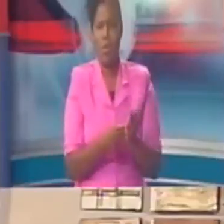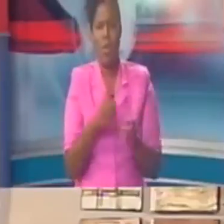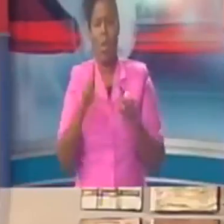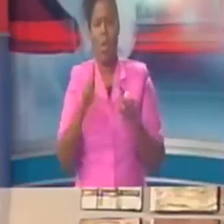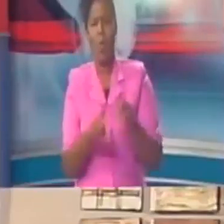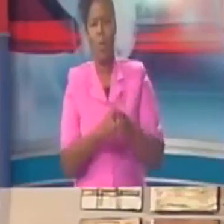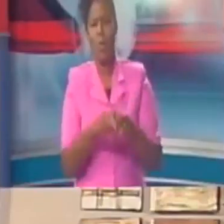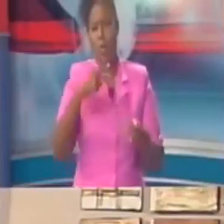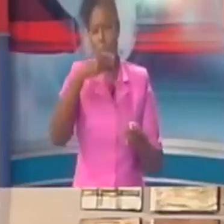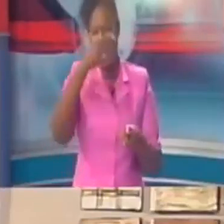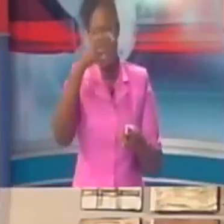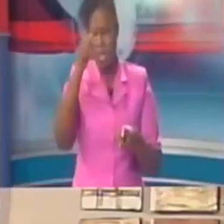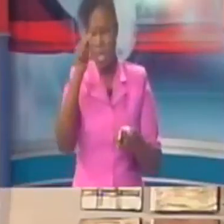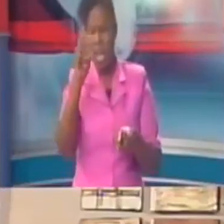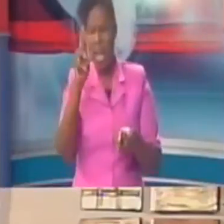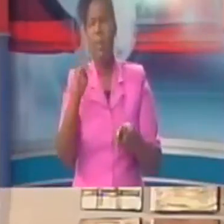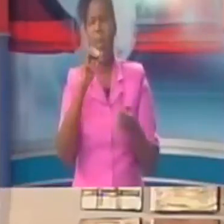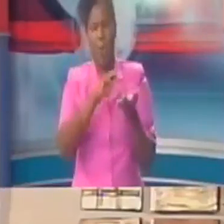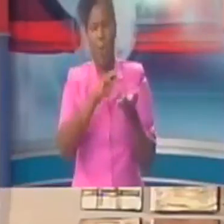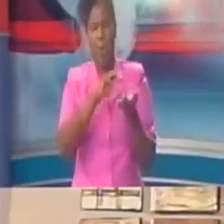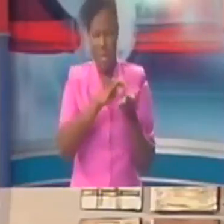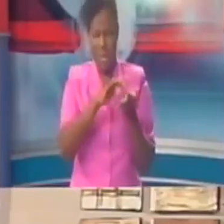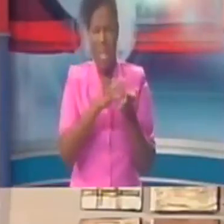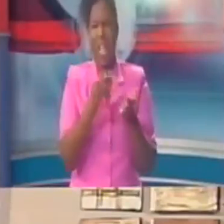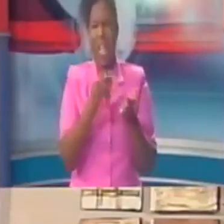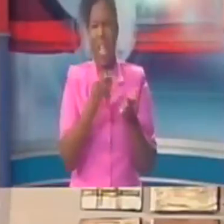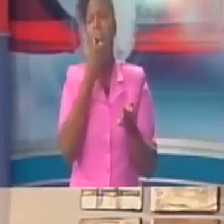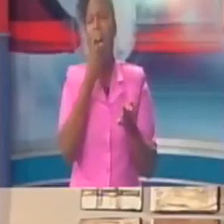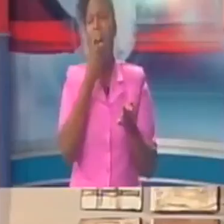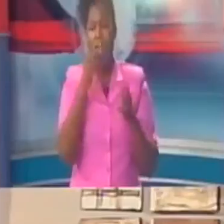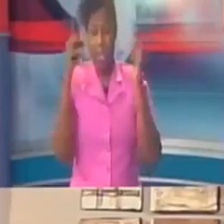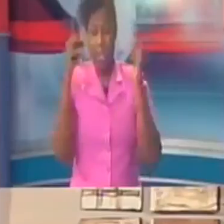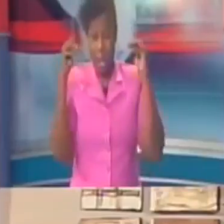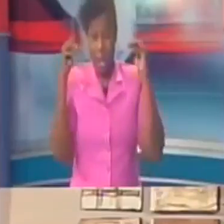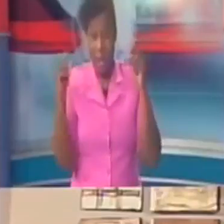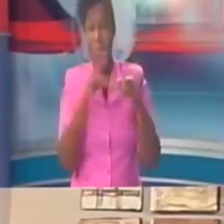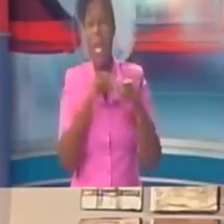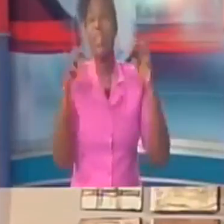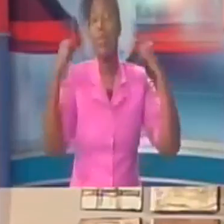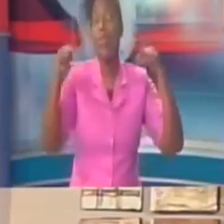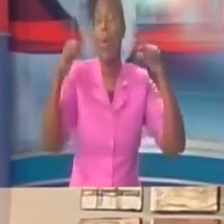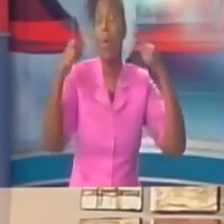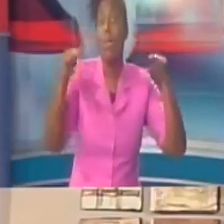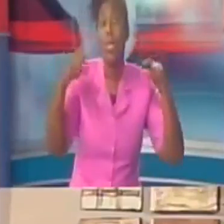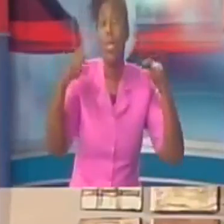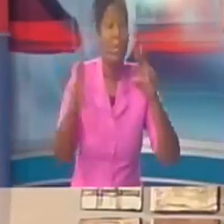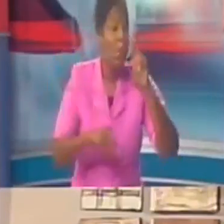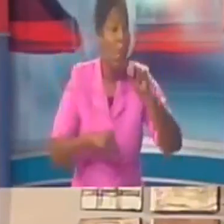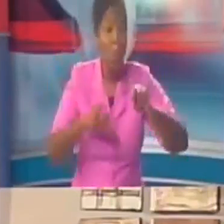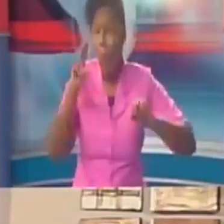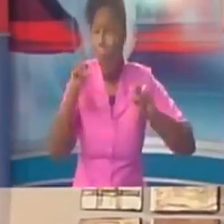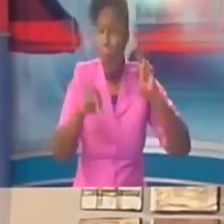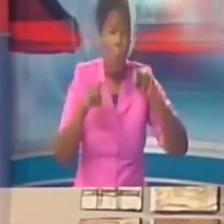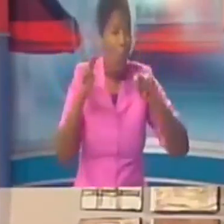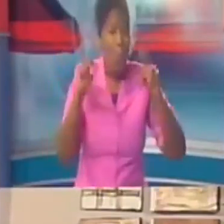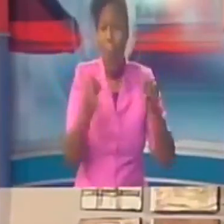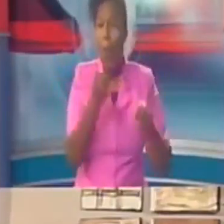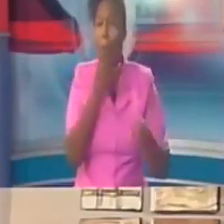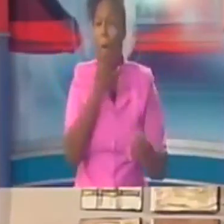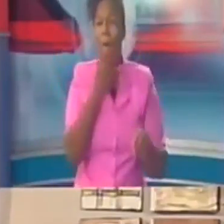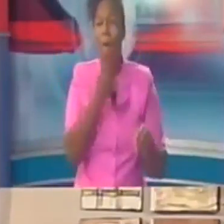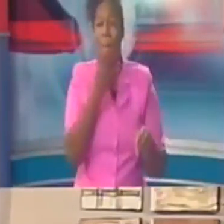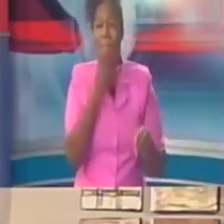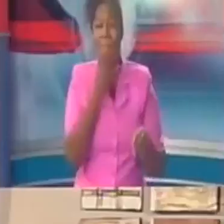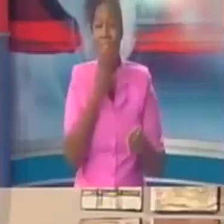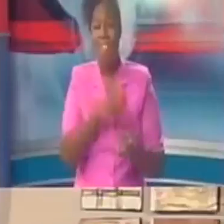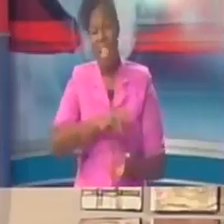and groceries. Citizens of Trinidad and Tobago will have access to the full gamut of medical care,